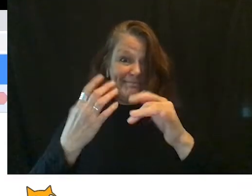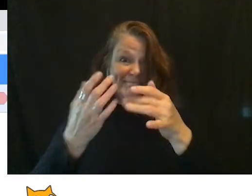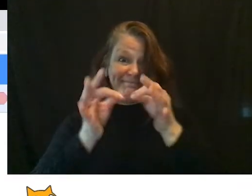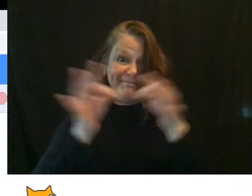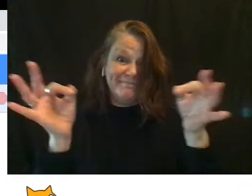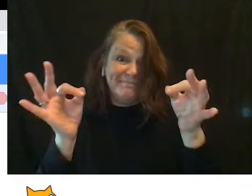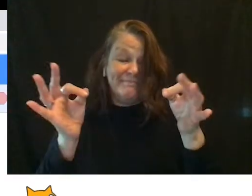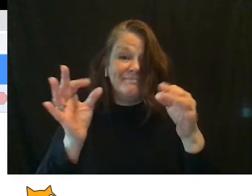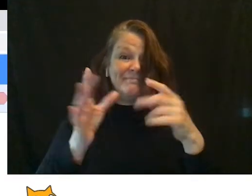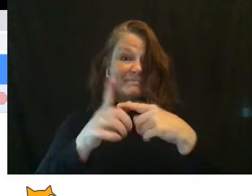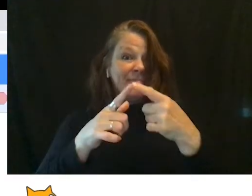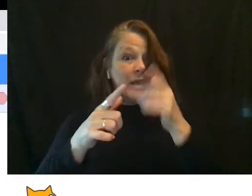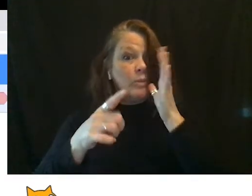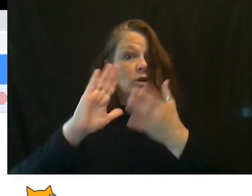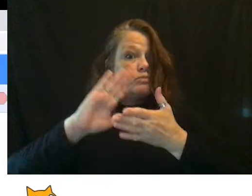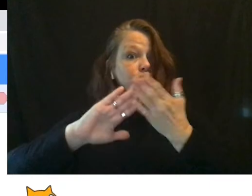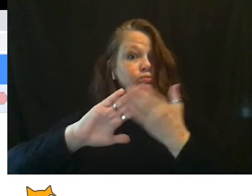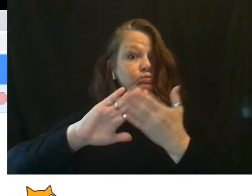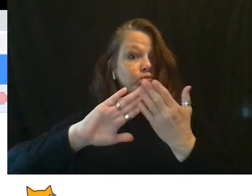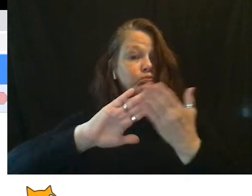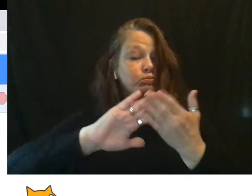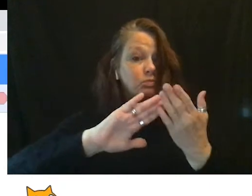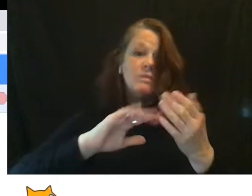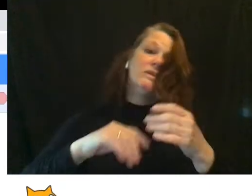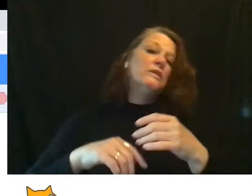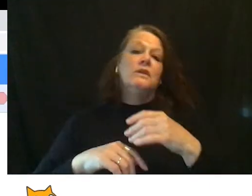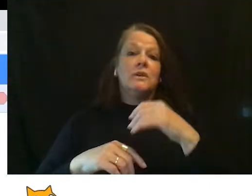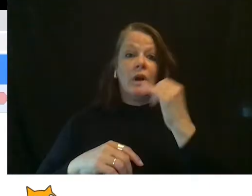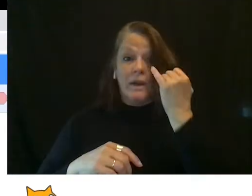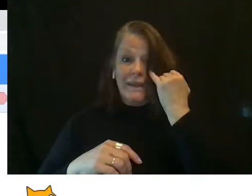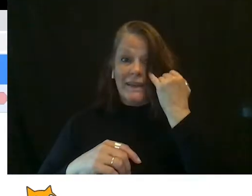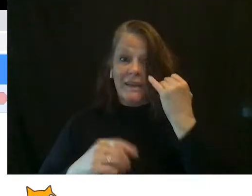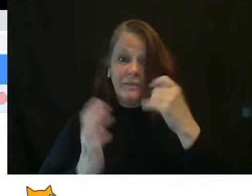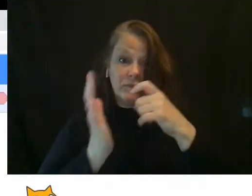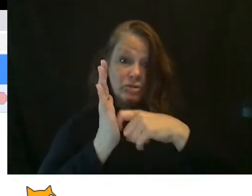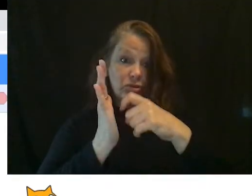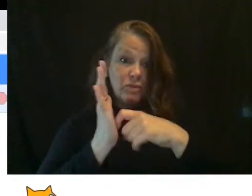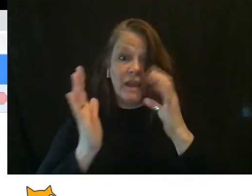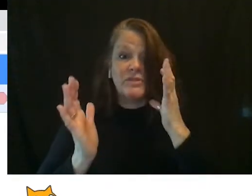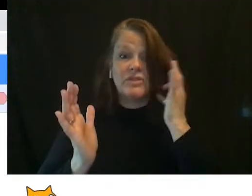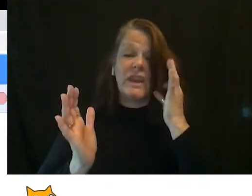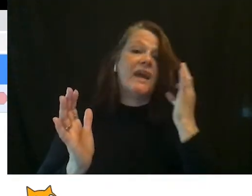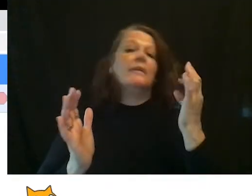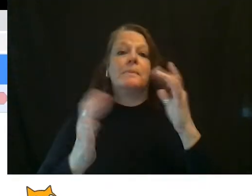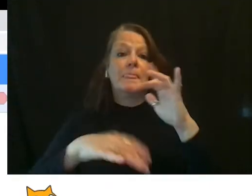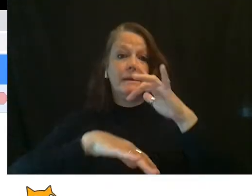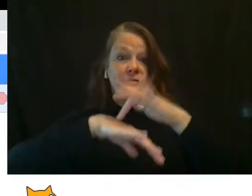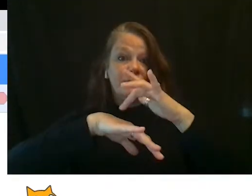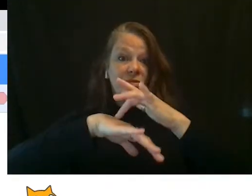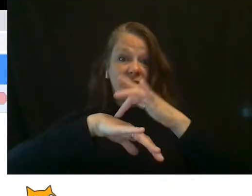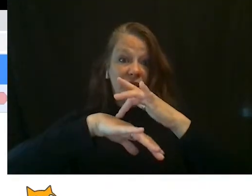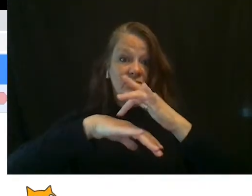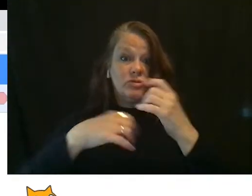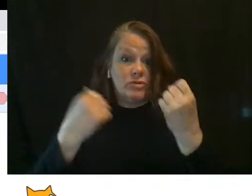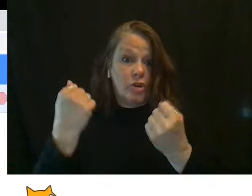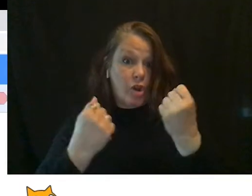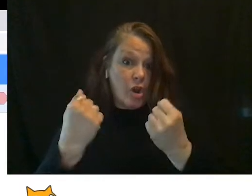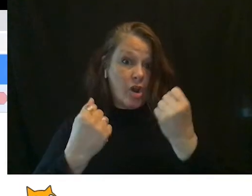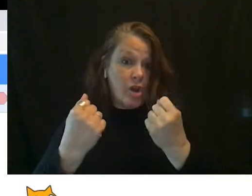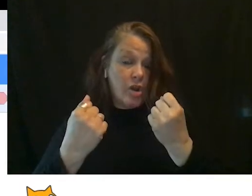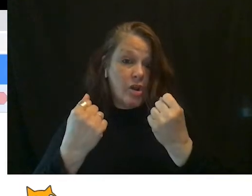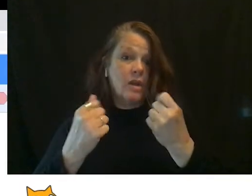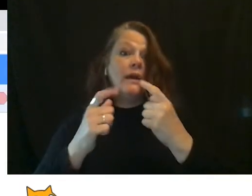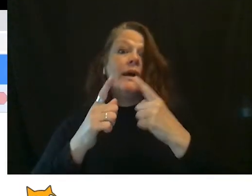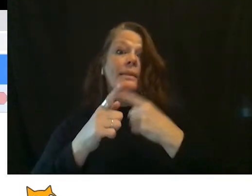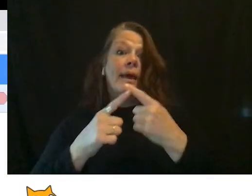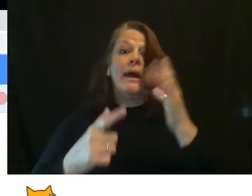guys an example, if Scratch Cat is touching the car, then we will have